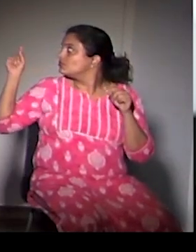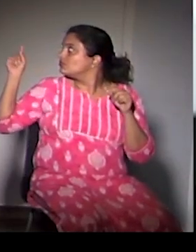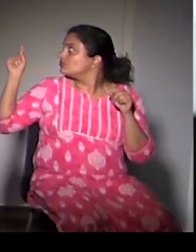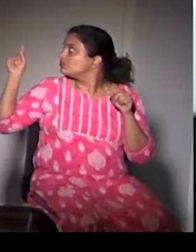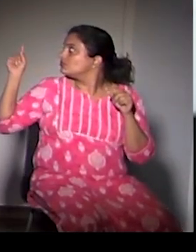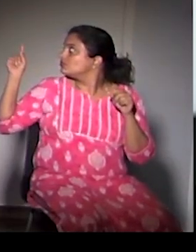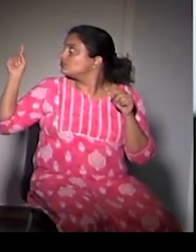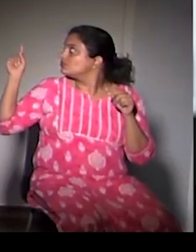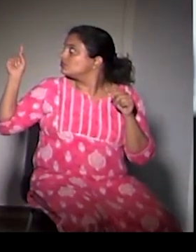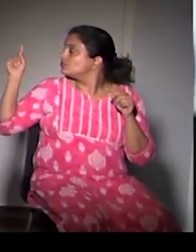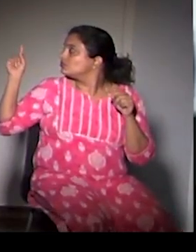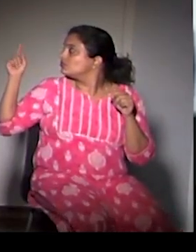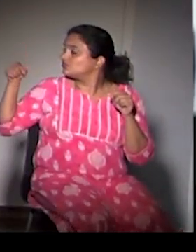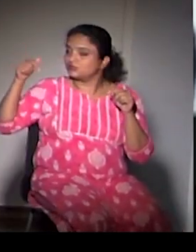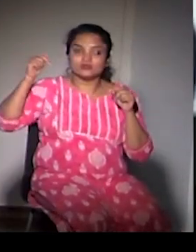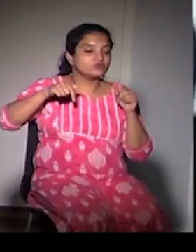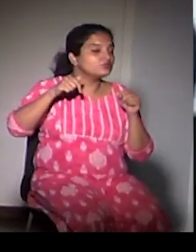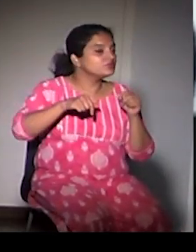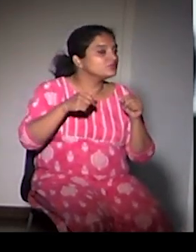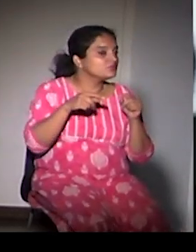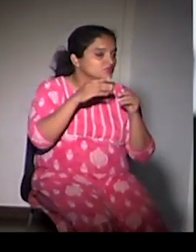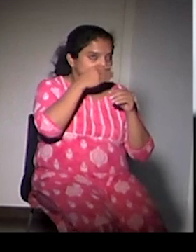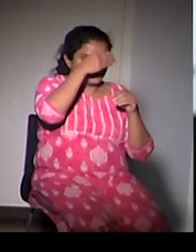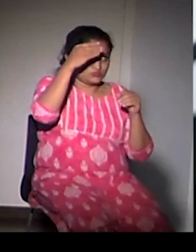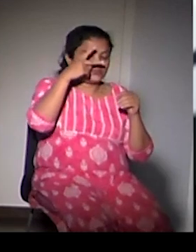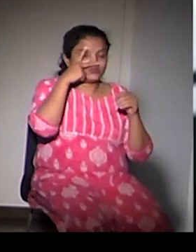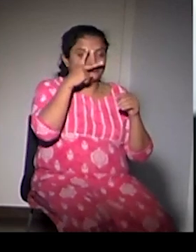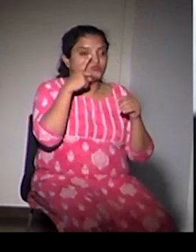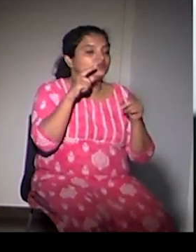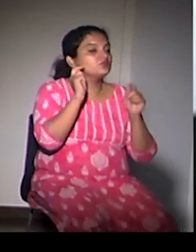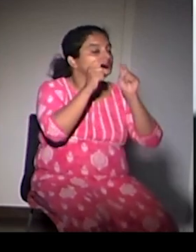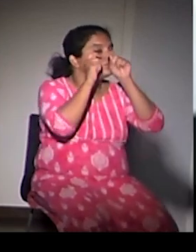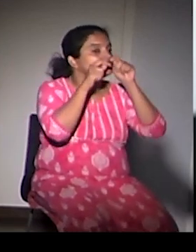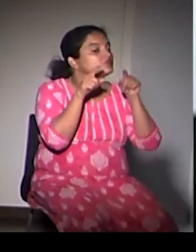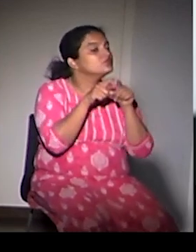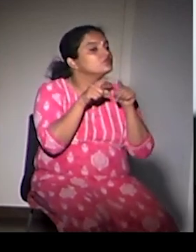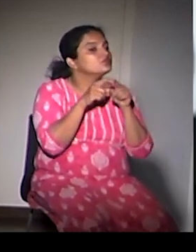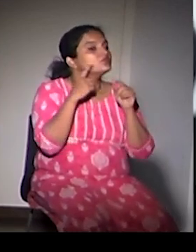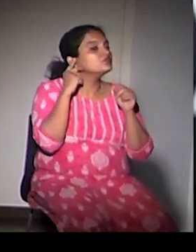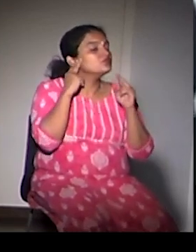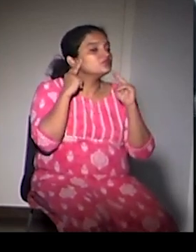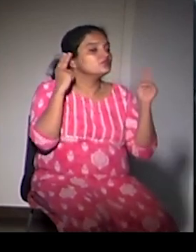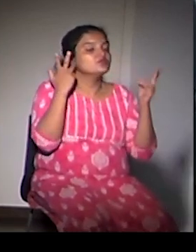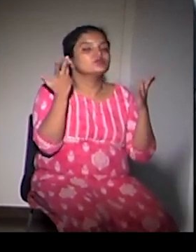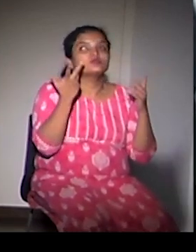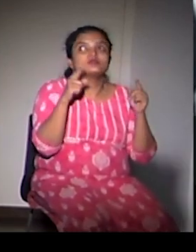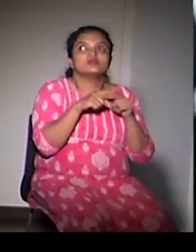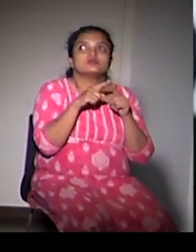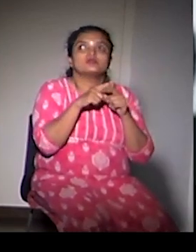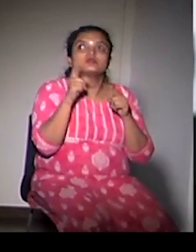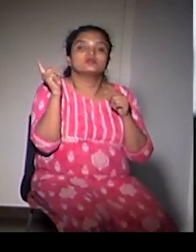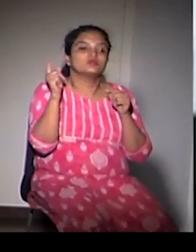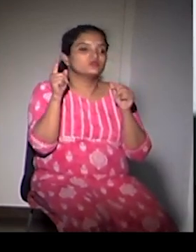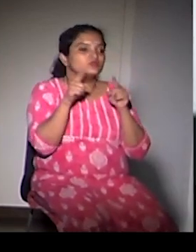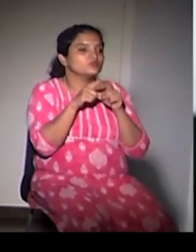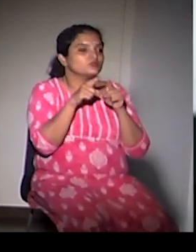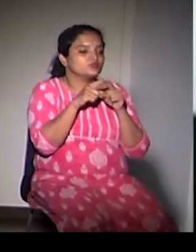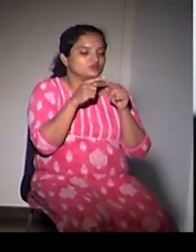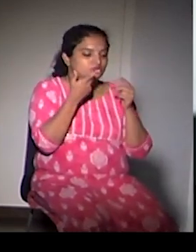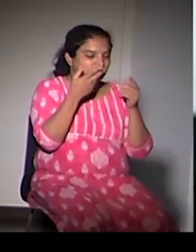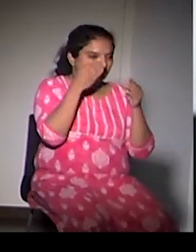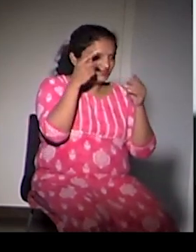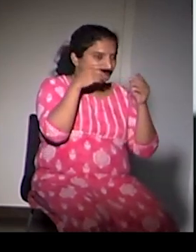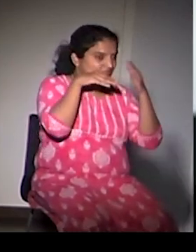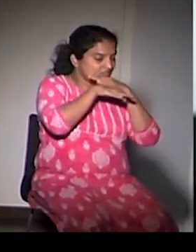The main place today, other than the fine examples in Bidar where you would probably see this underglaze painted